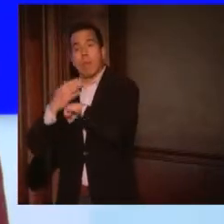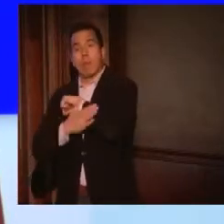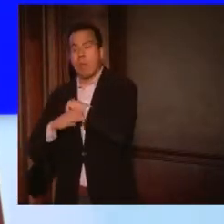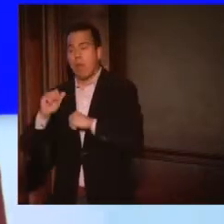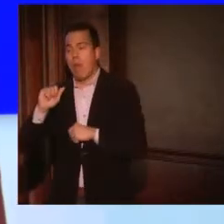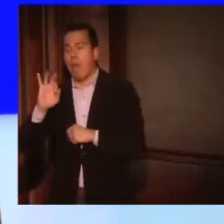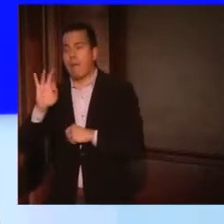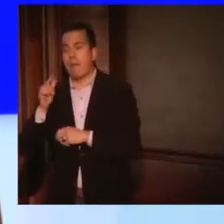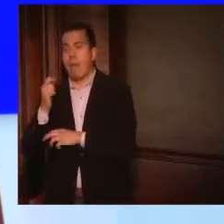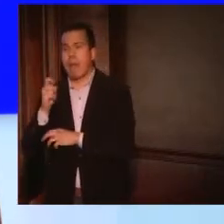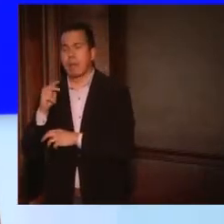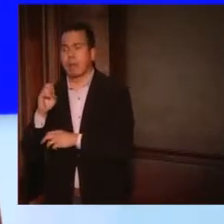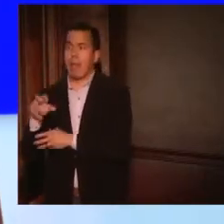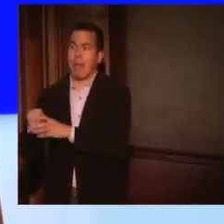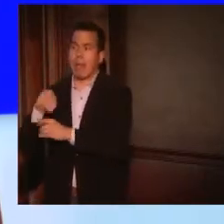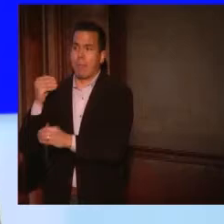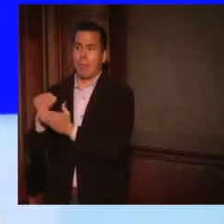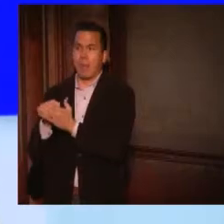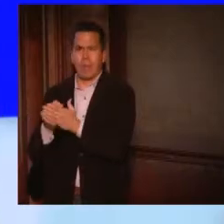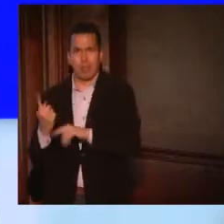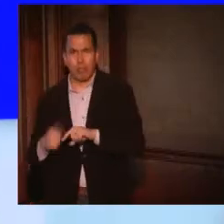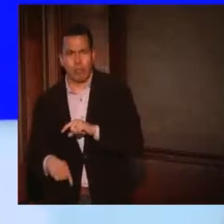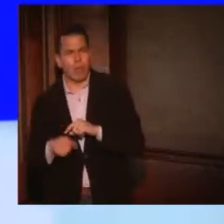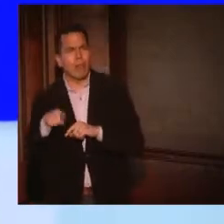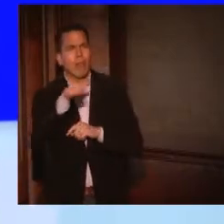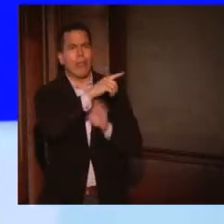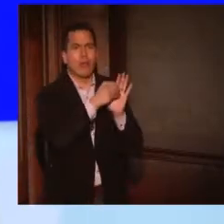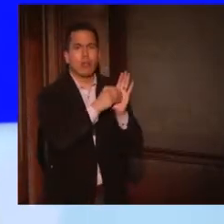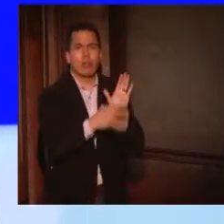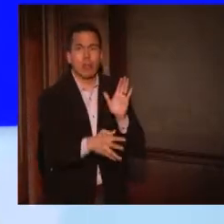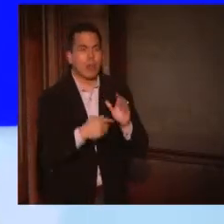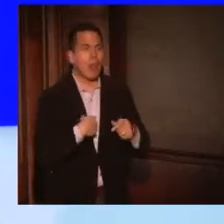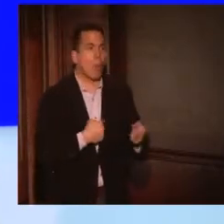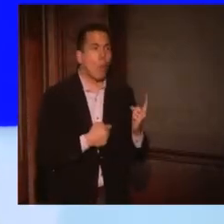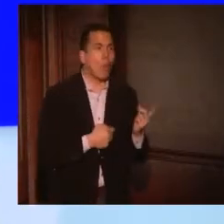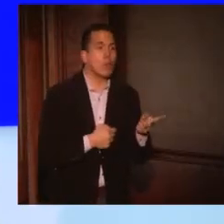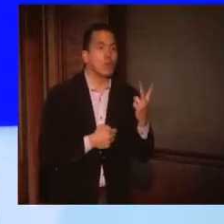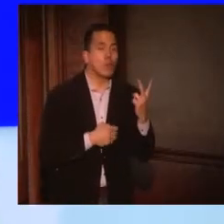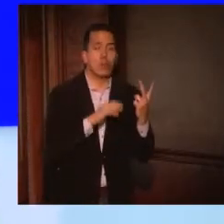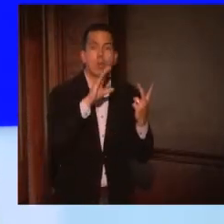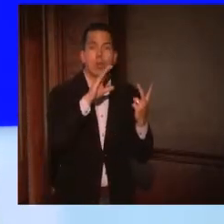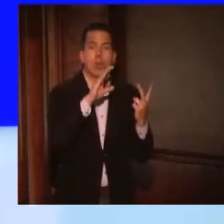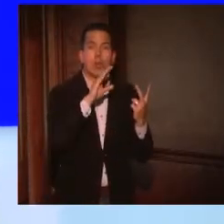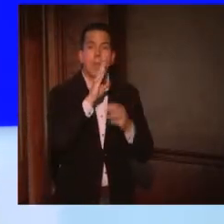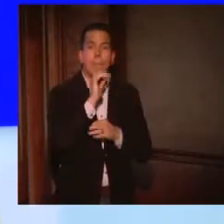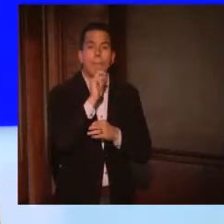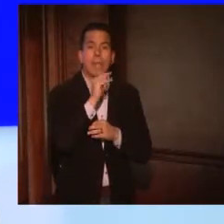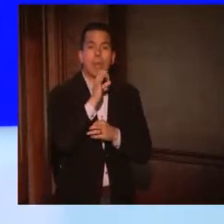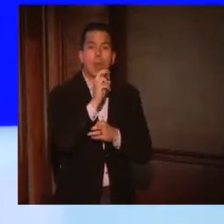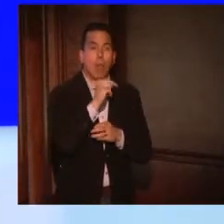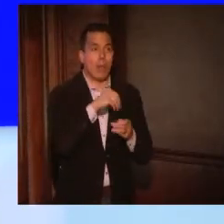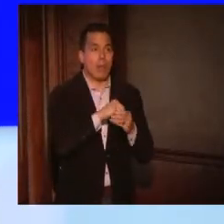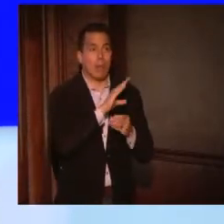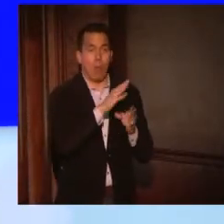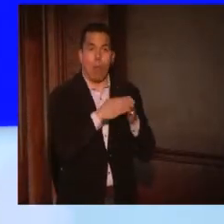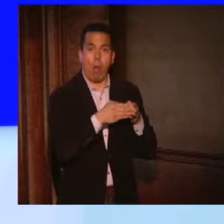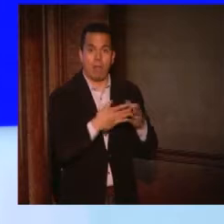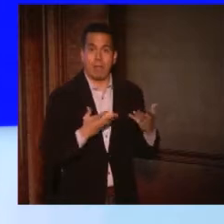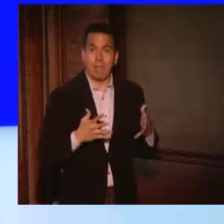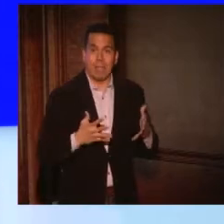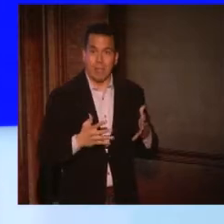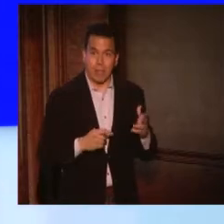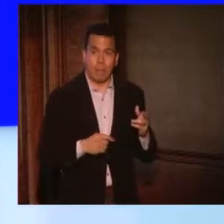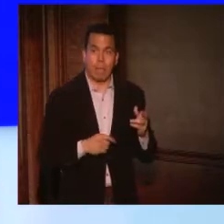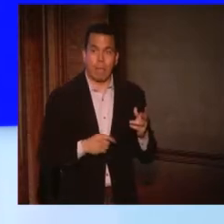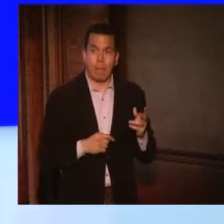have anything. And one of these students had only one Bitcoin or two Bitcoins. She kept it in her wallet. And